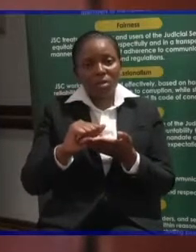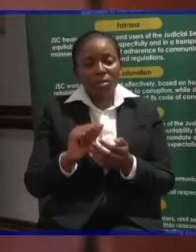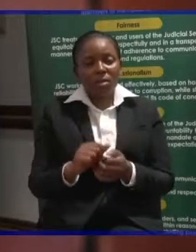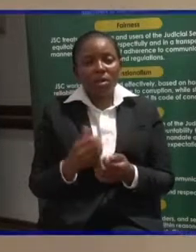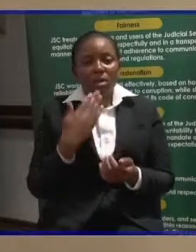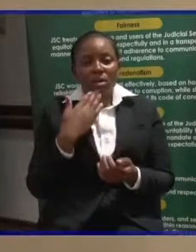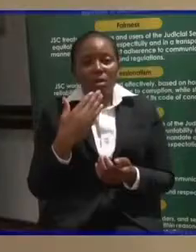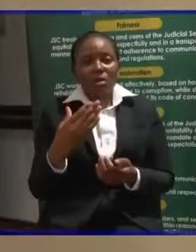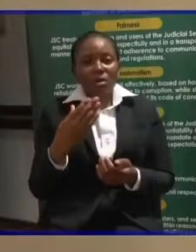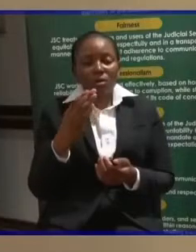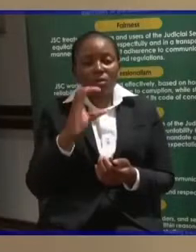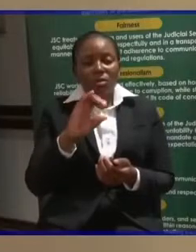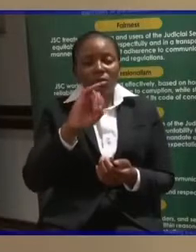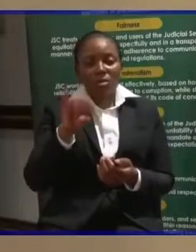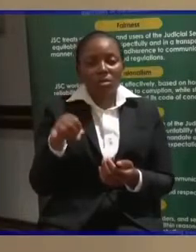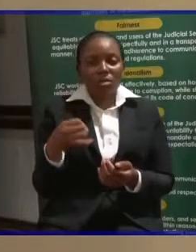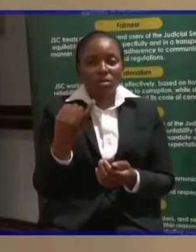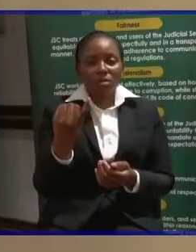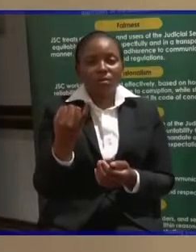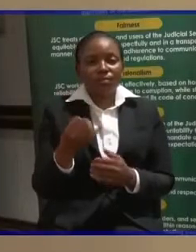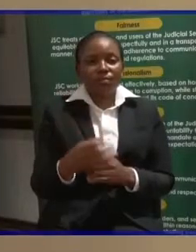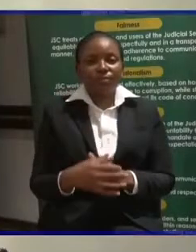Thank you, Honorable Chief Justice.